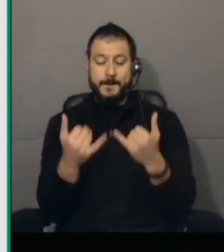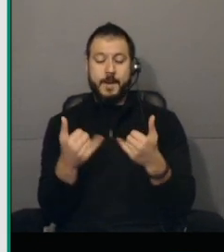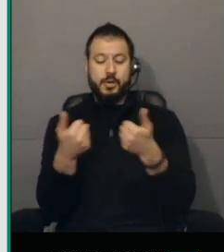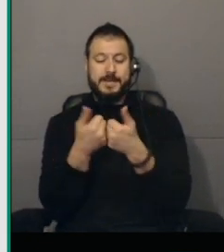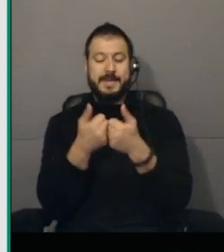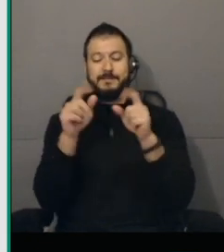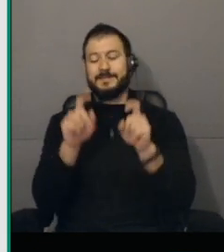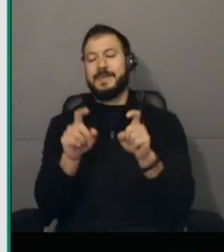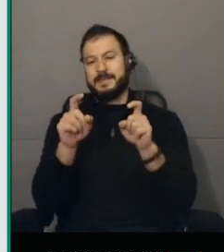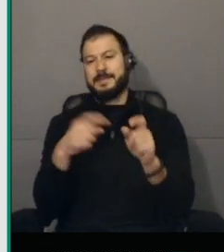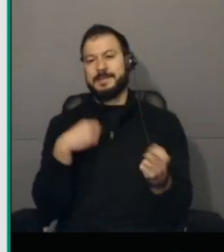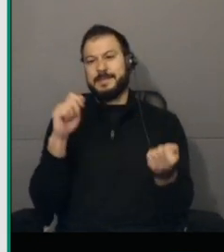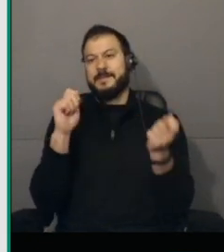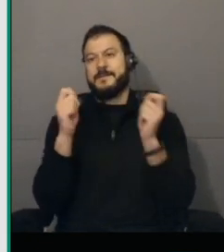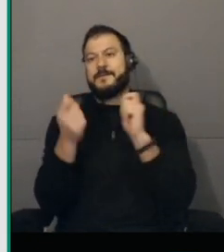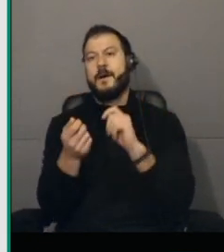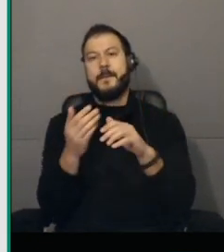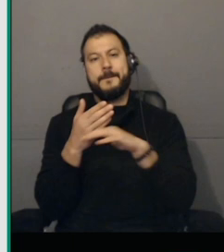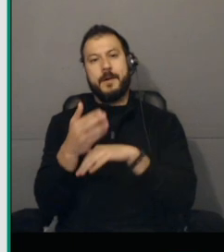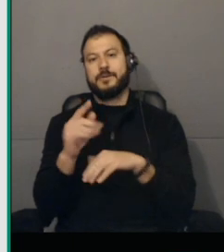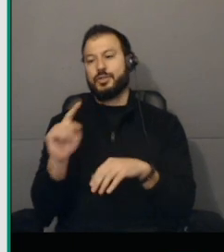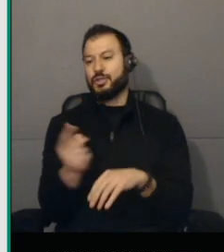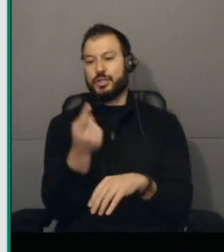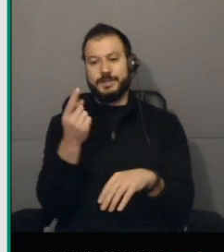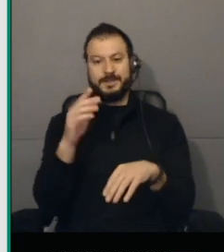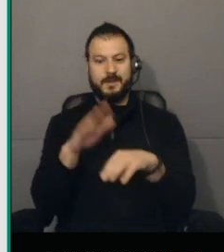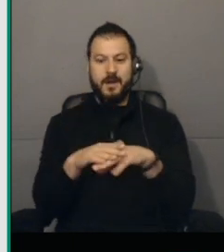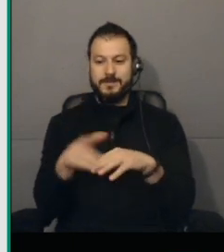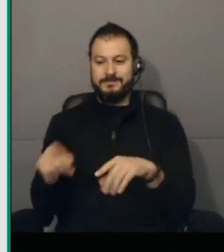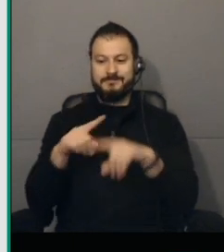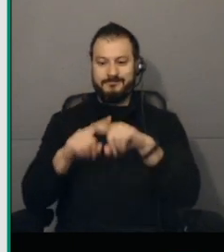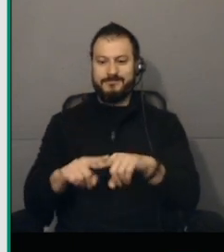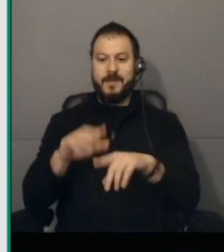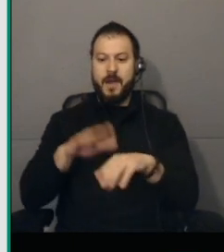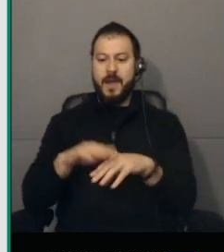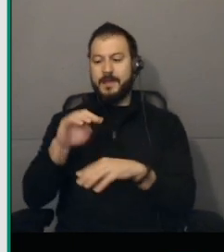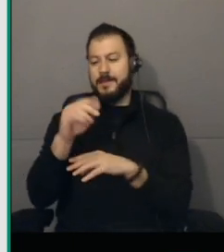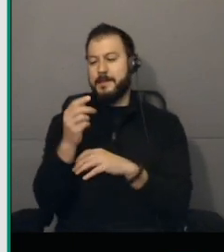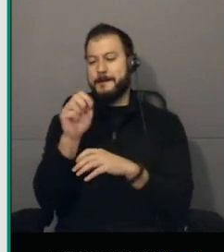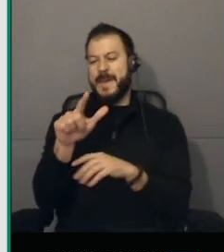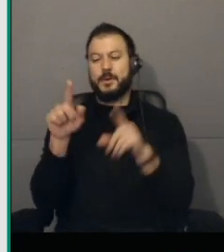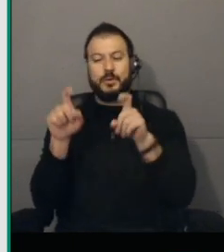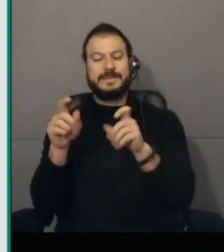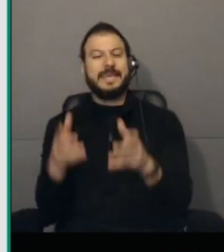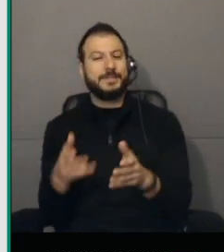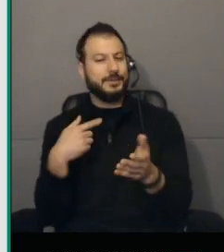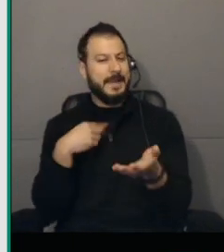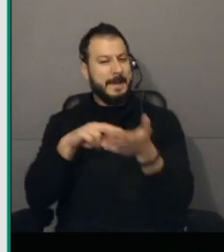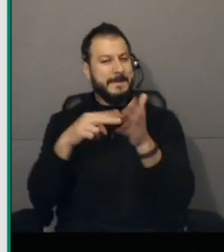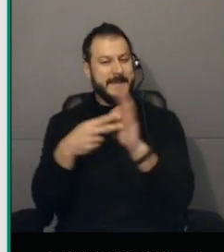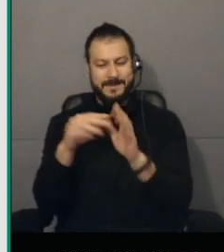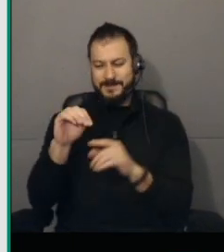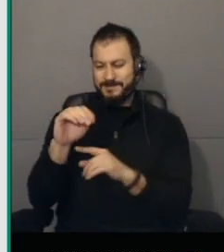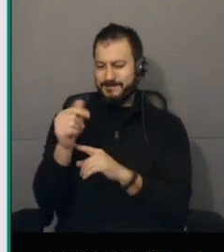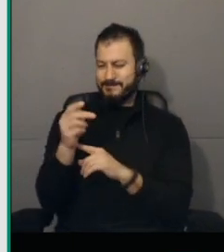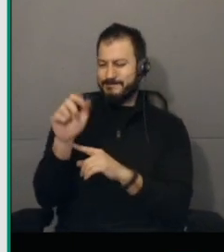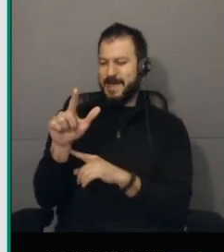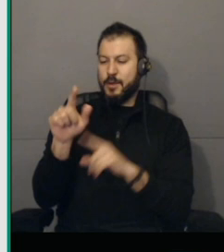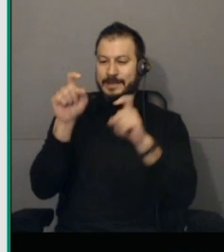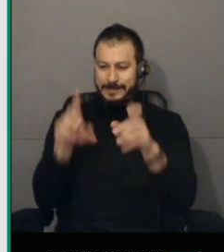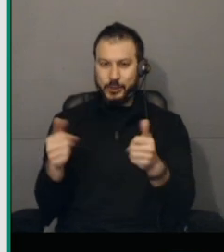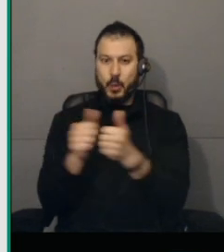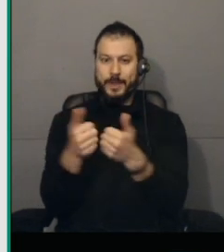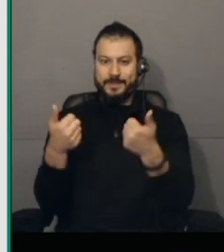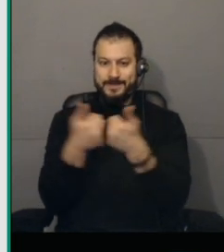Modern game testing has evolved beyond relying solely on manual testers. And when I say manual tester, I mean a tester